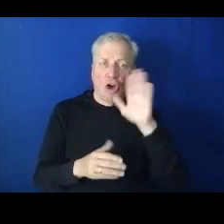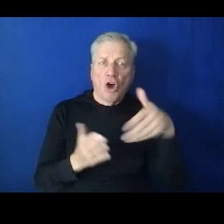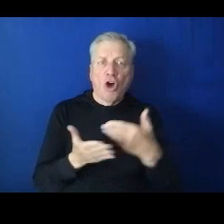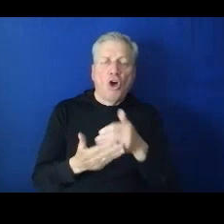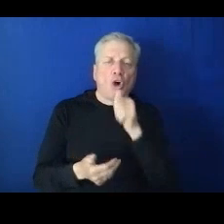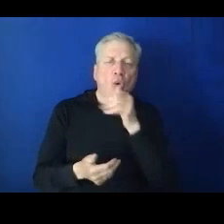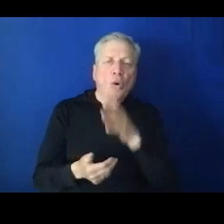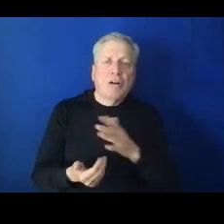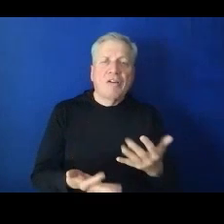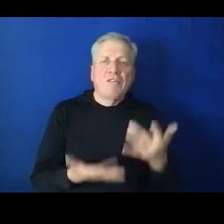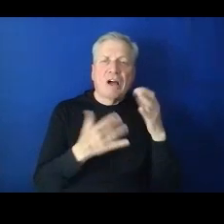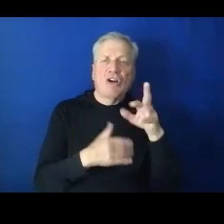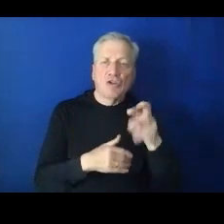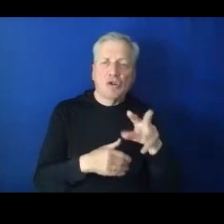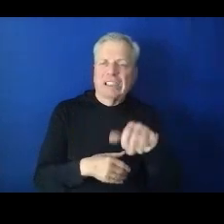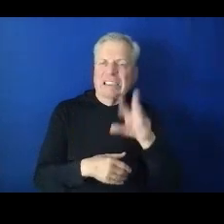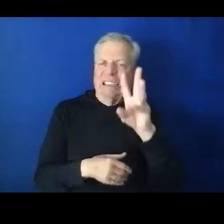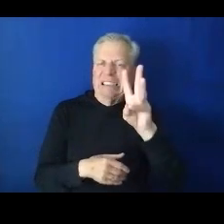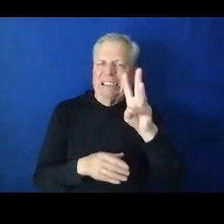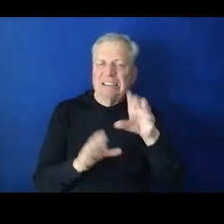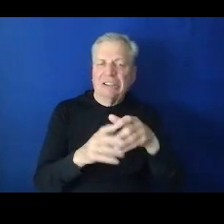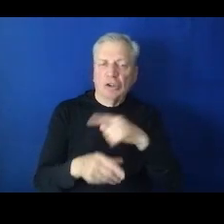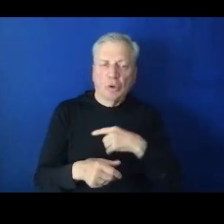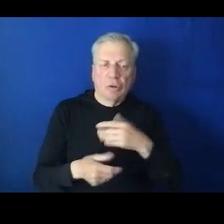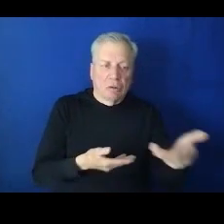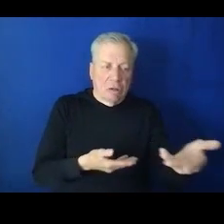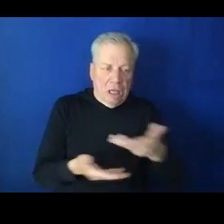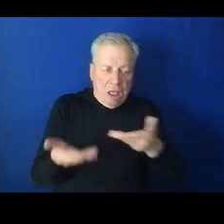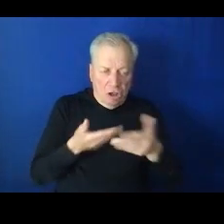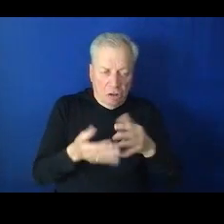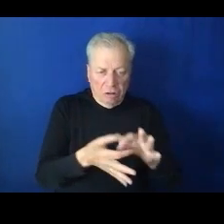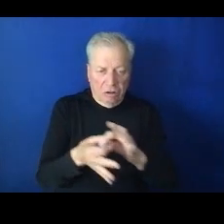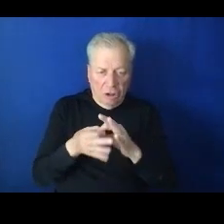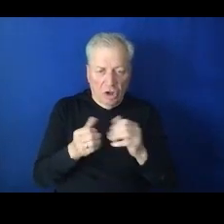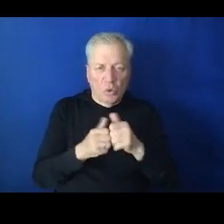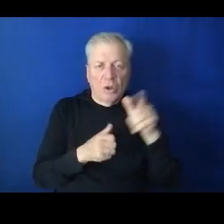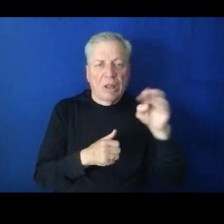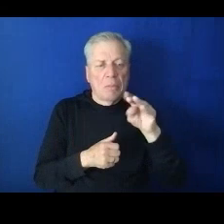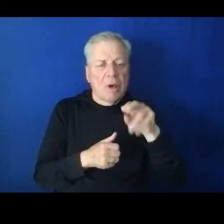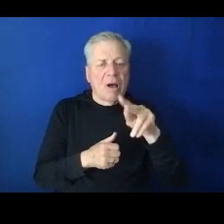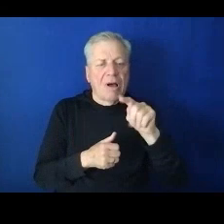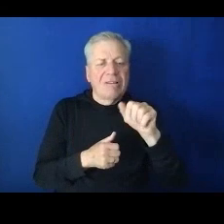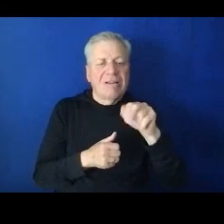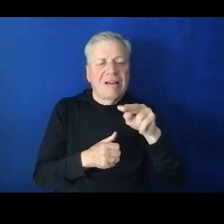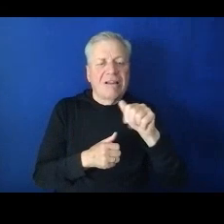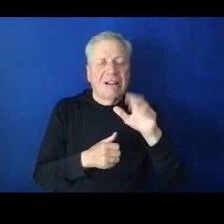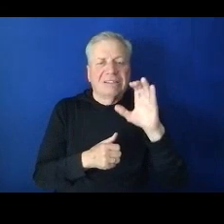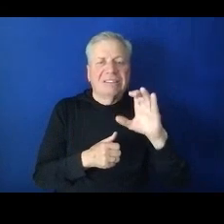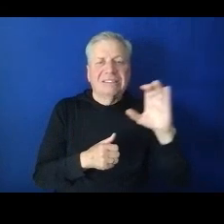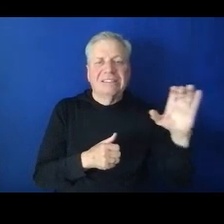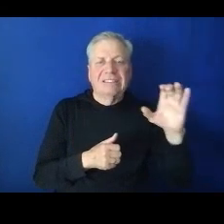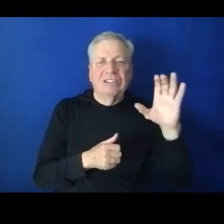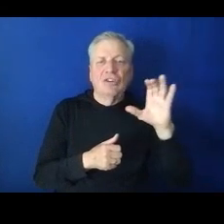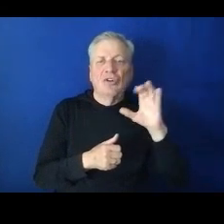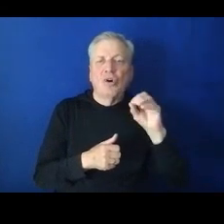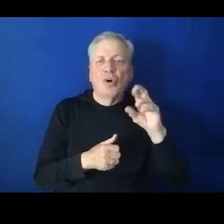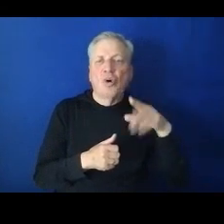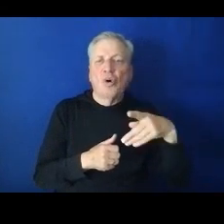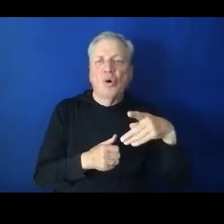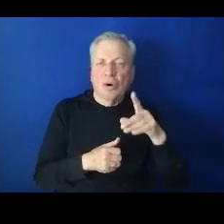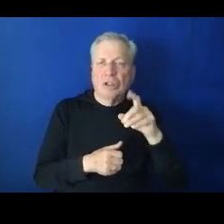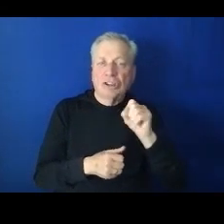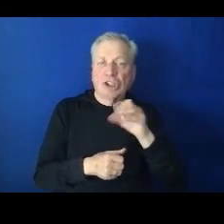a 6-person crew that we hire cooperatively with the Montana Conservation Corps. And so we get half a dozen